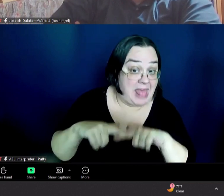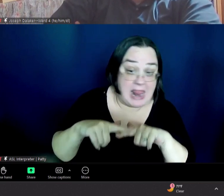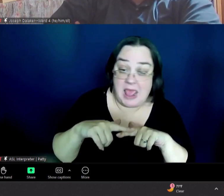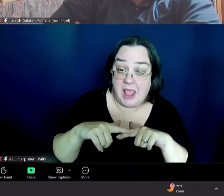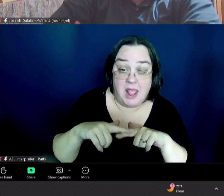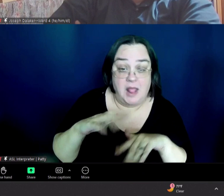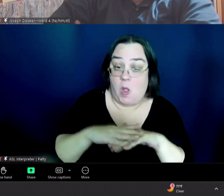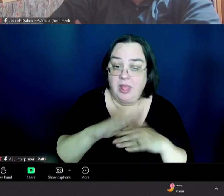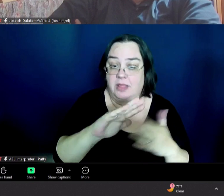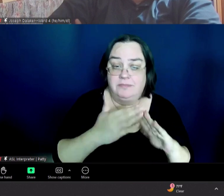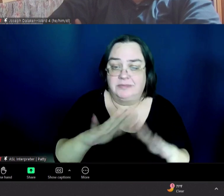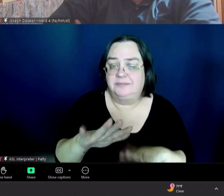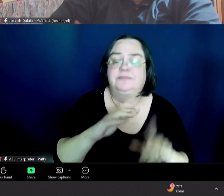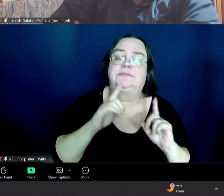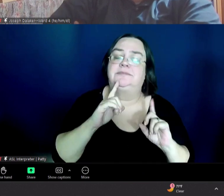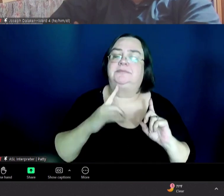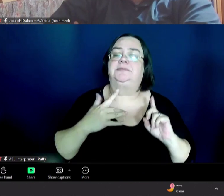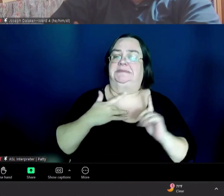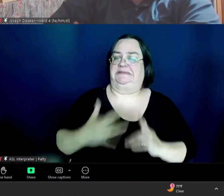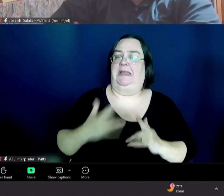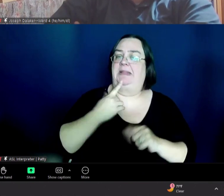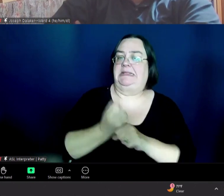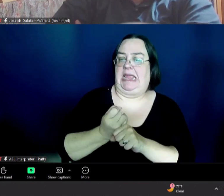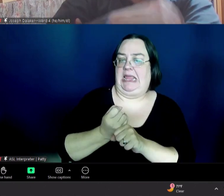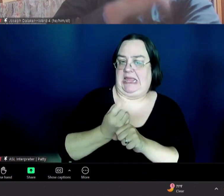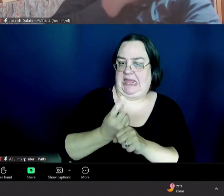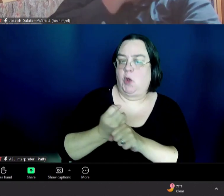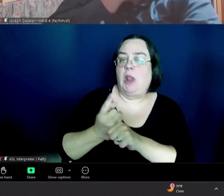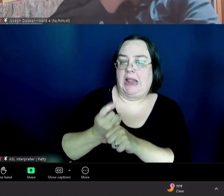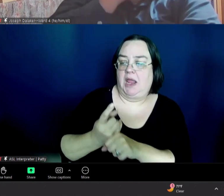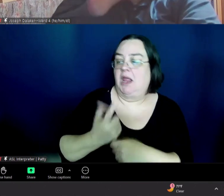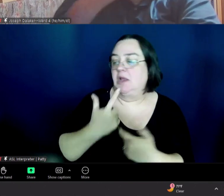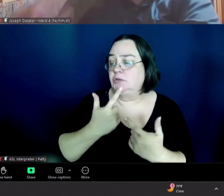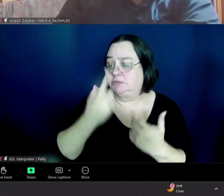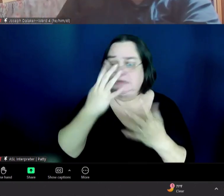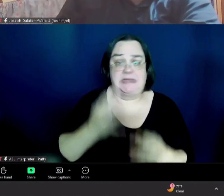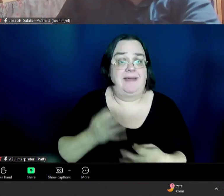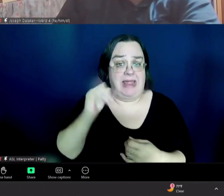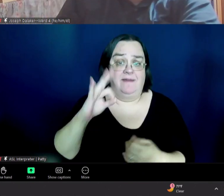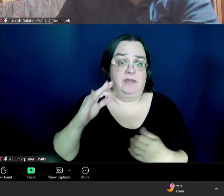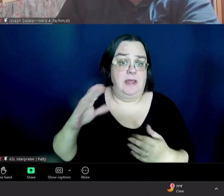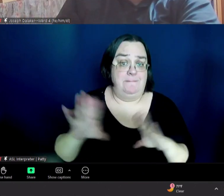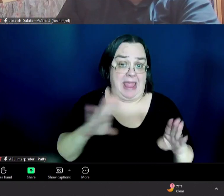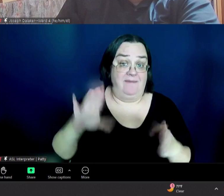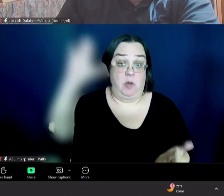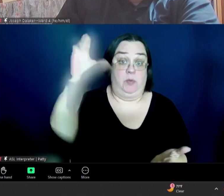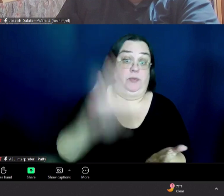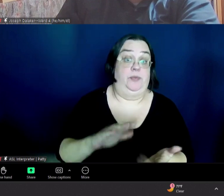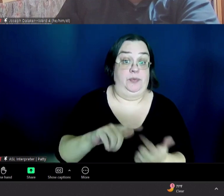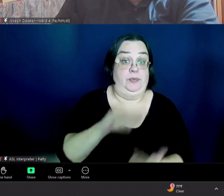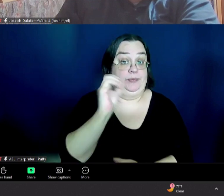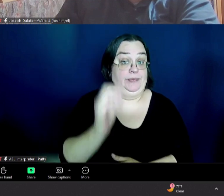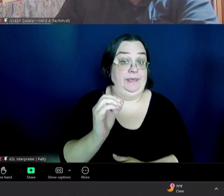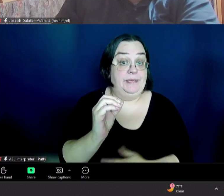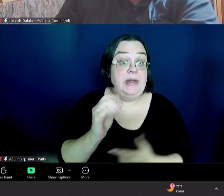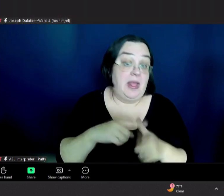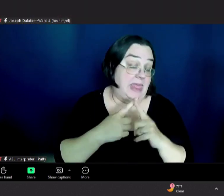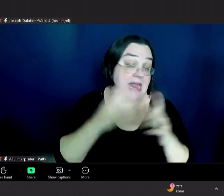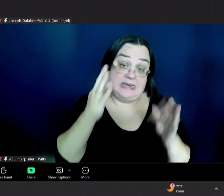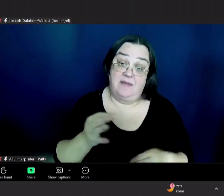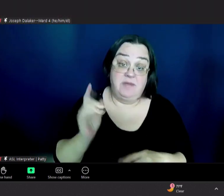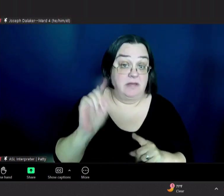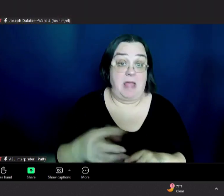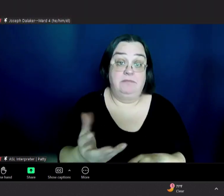municipality? Typically it'd be a yearly contract. Okay. Certainly if the behavior gets reduced all the way down to 0, you have, we can certainly come take the camera